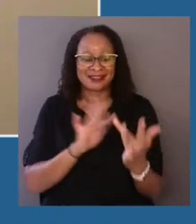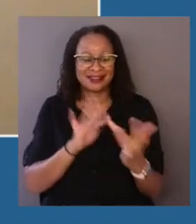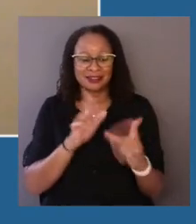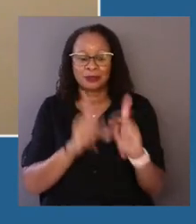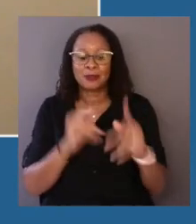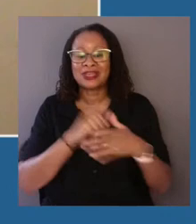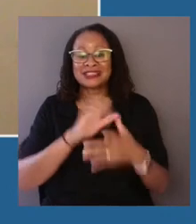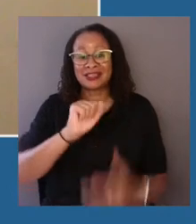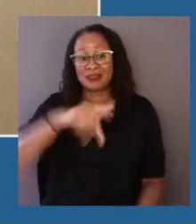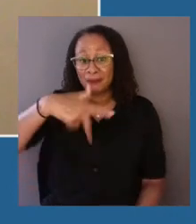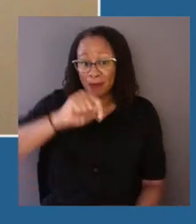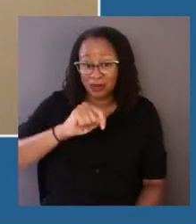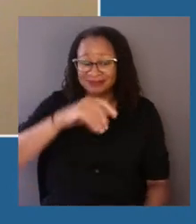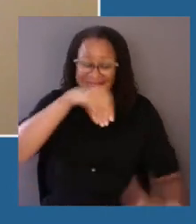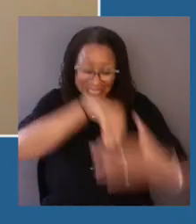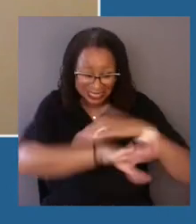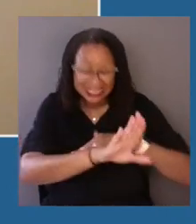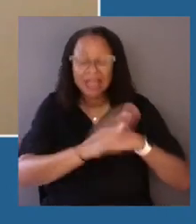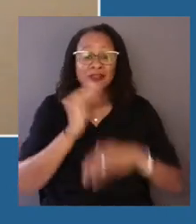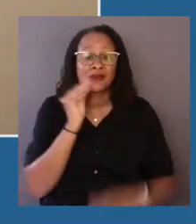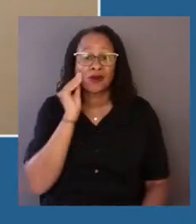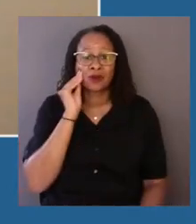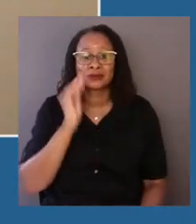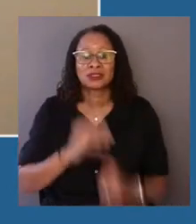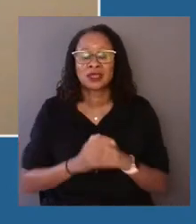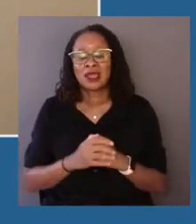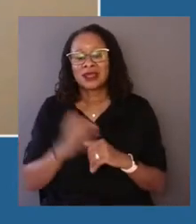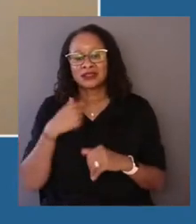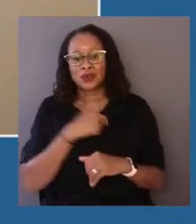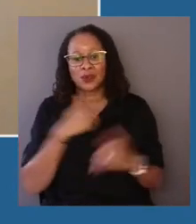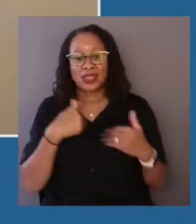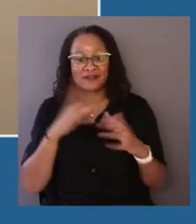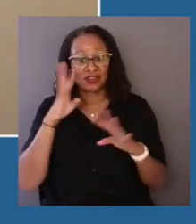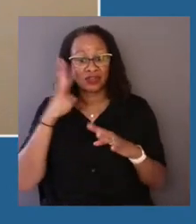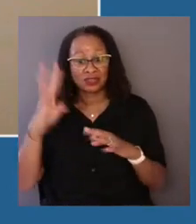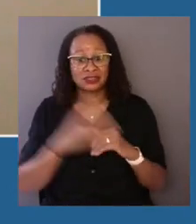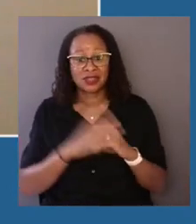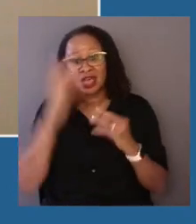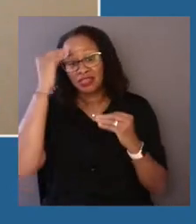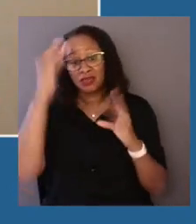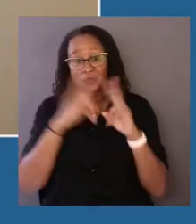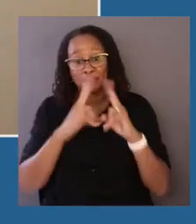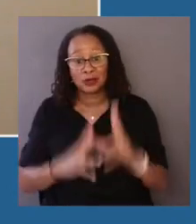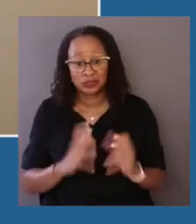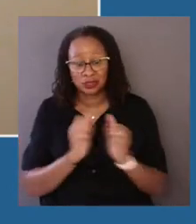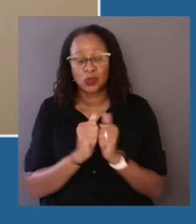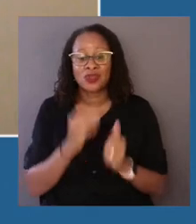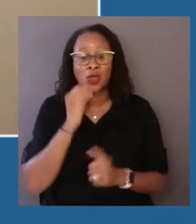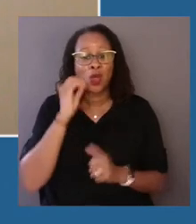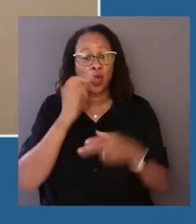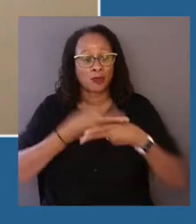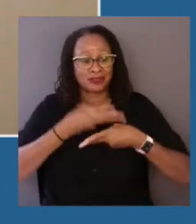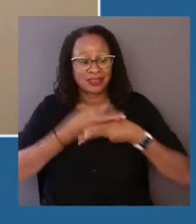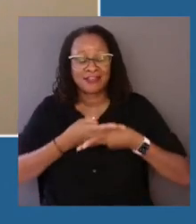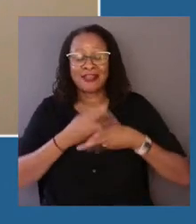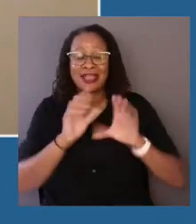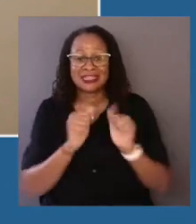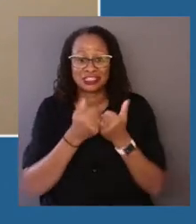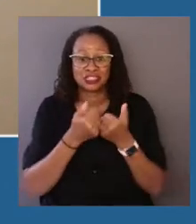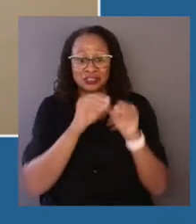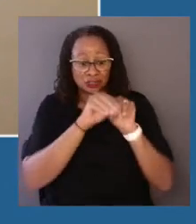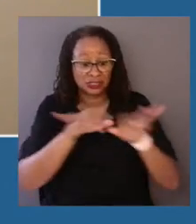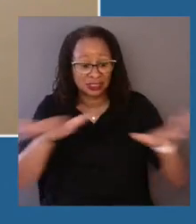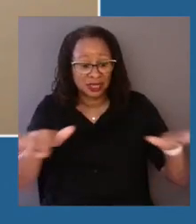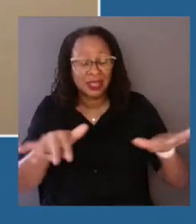apartments, right inside of their homes. So we have created thoughtful partnerships with home care agencies to disseminate and promote heat